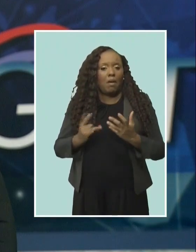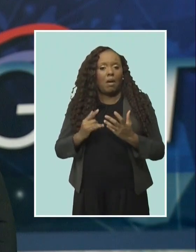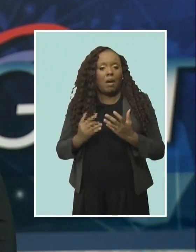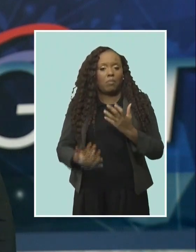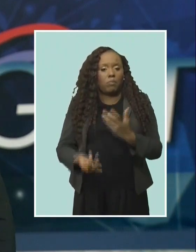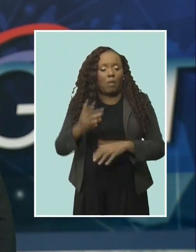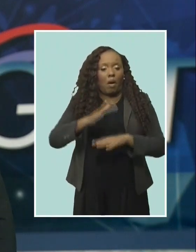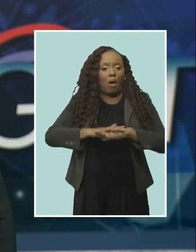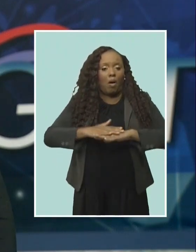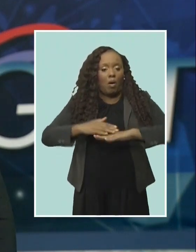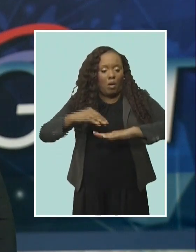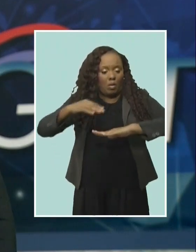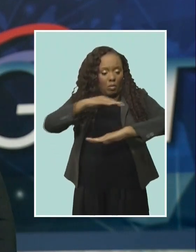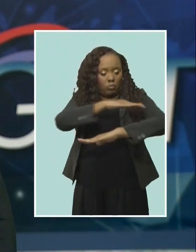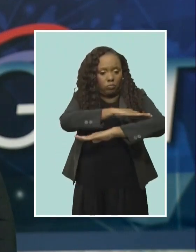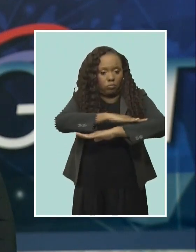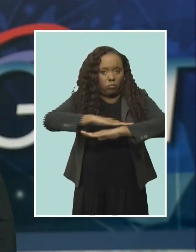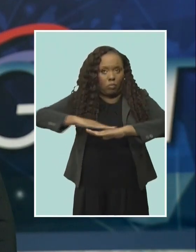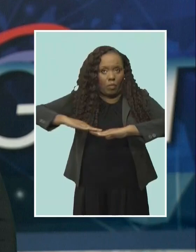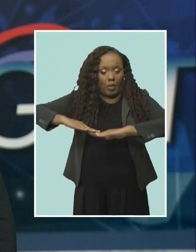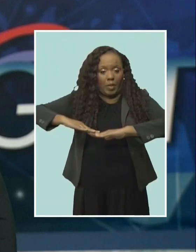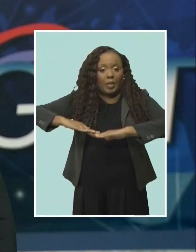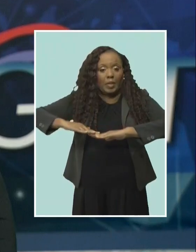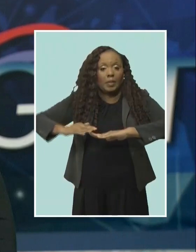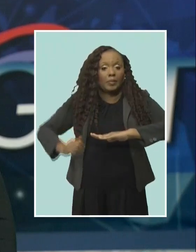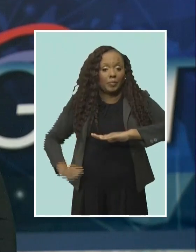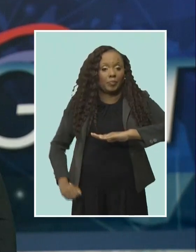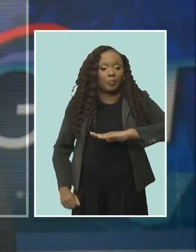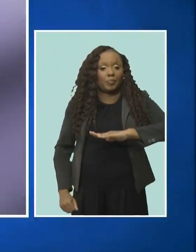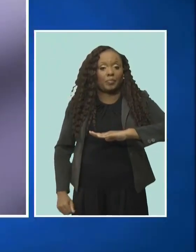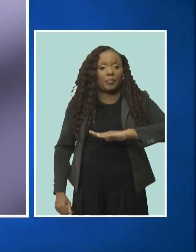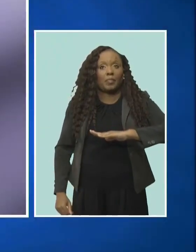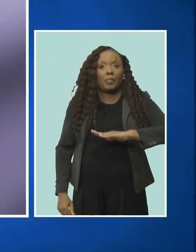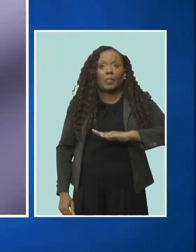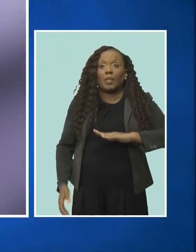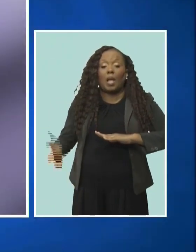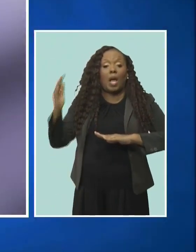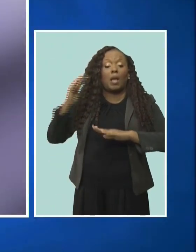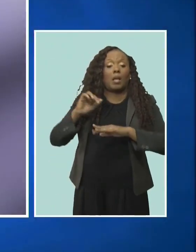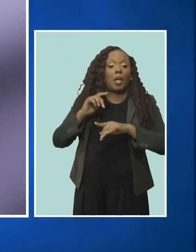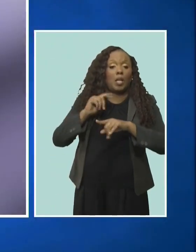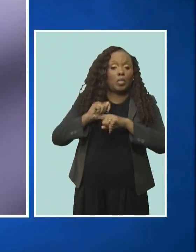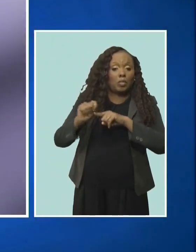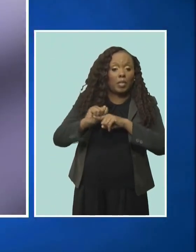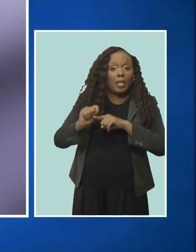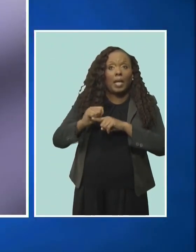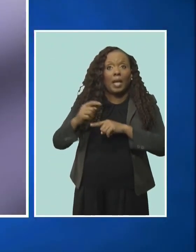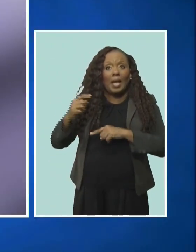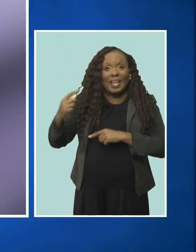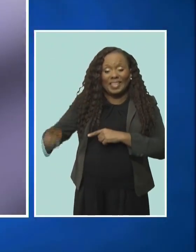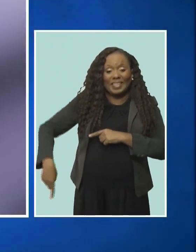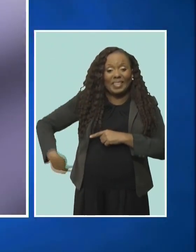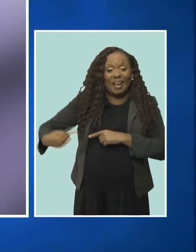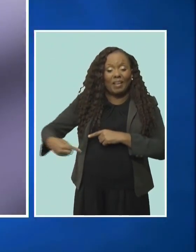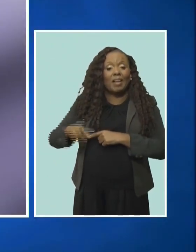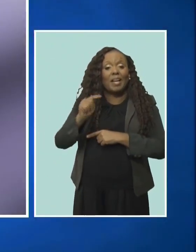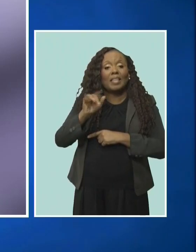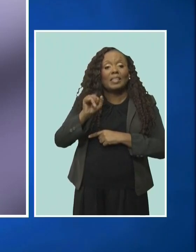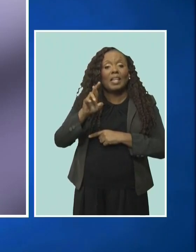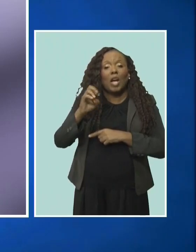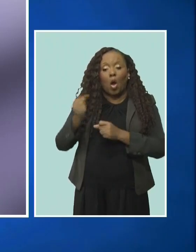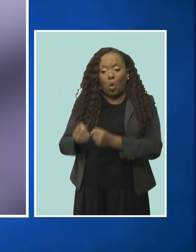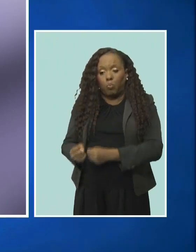incident on the runway. This fire tender was doing an exercise when the tire blew out and caused debris